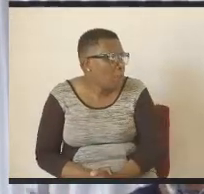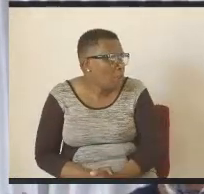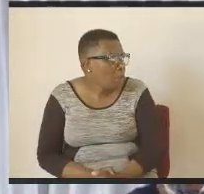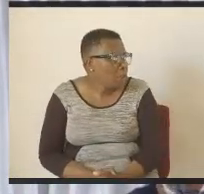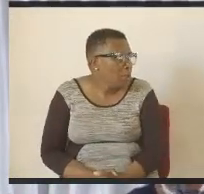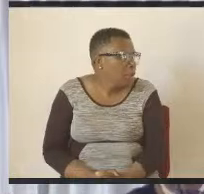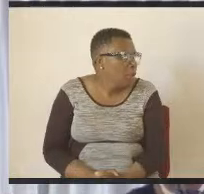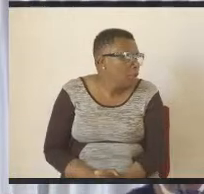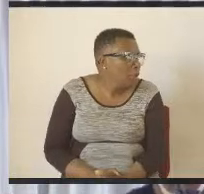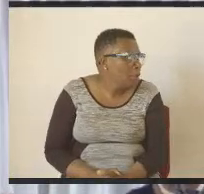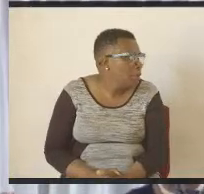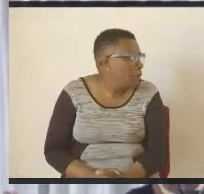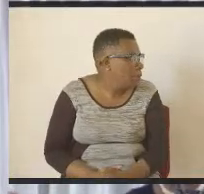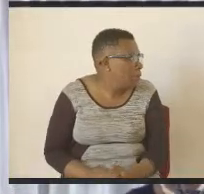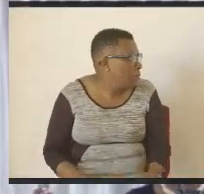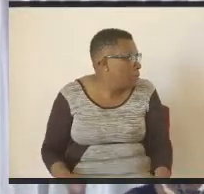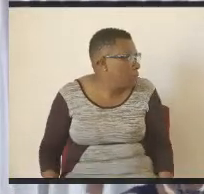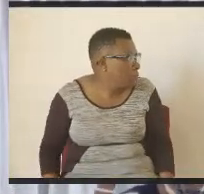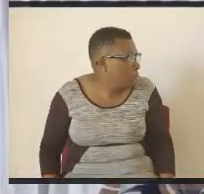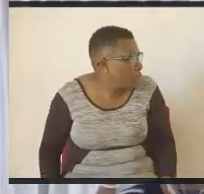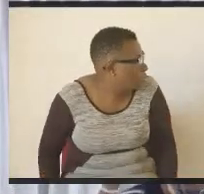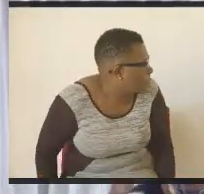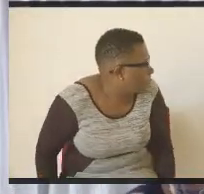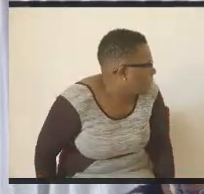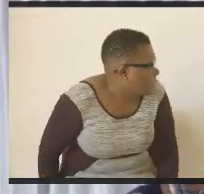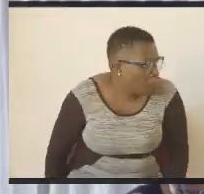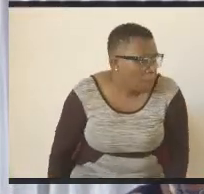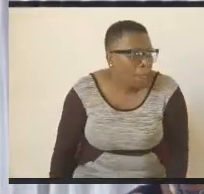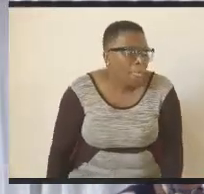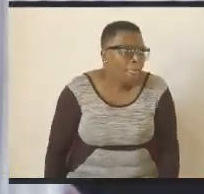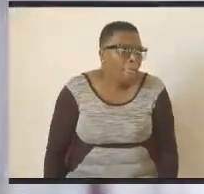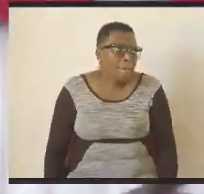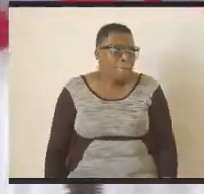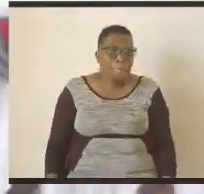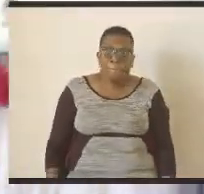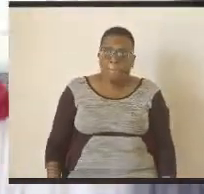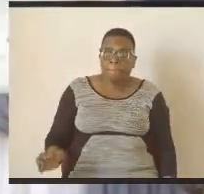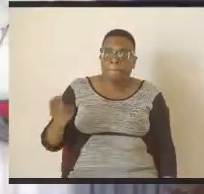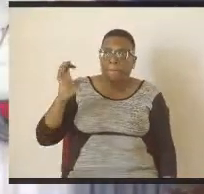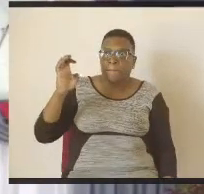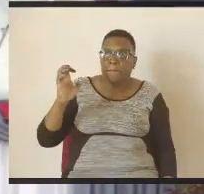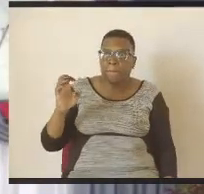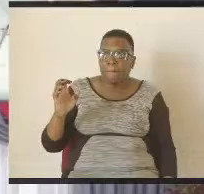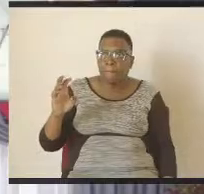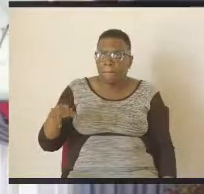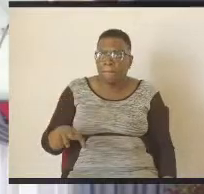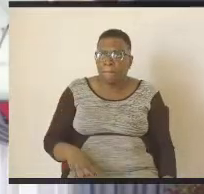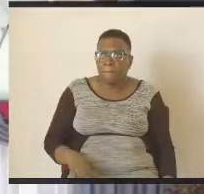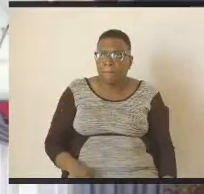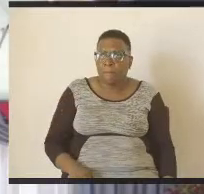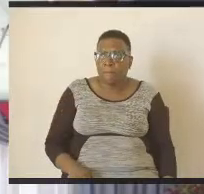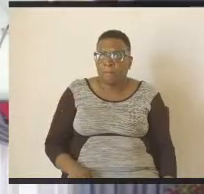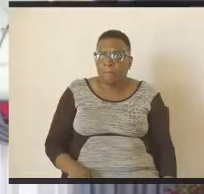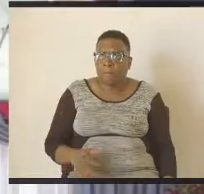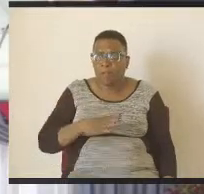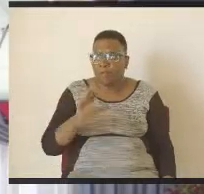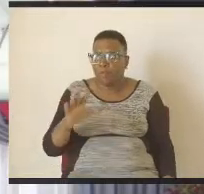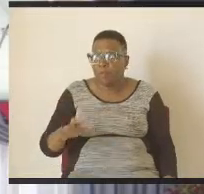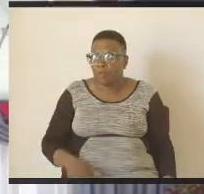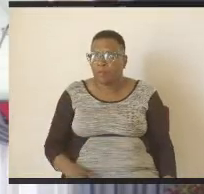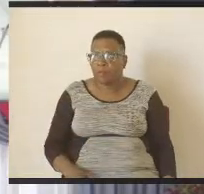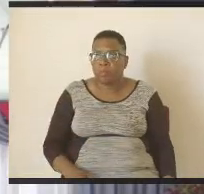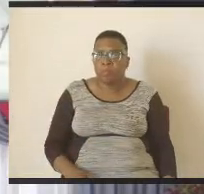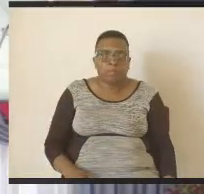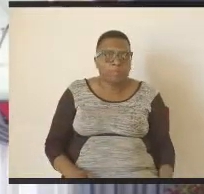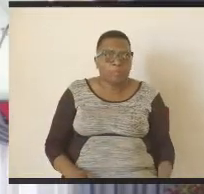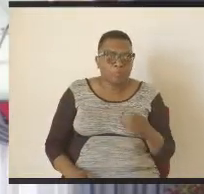That kept him there. Hallelujah. He could have come down. He could have defended himself. He was accused